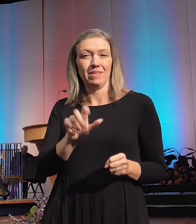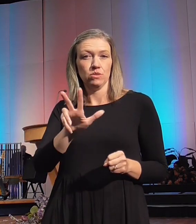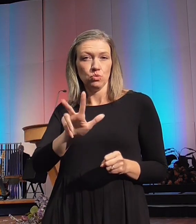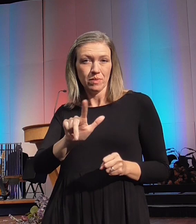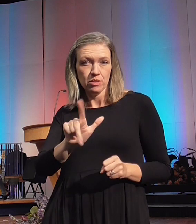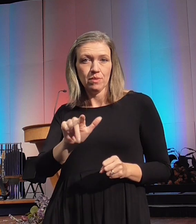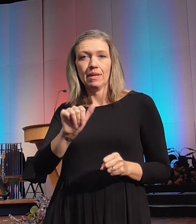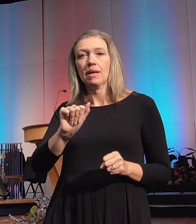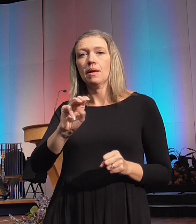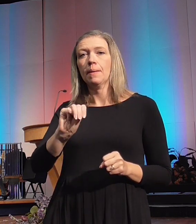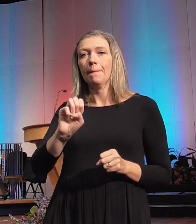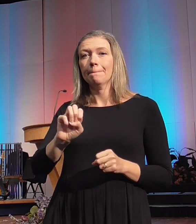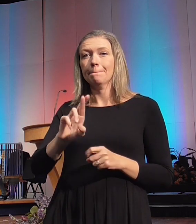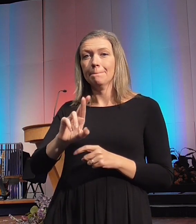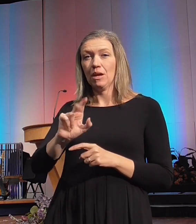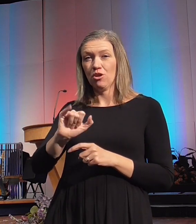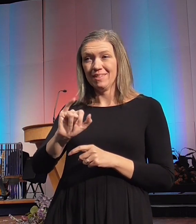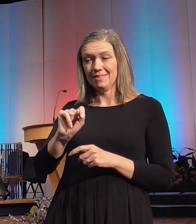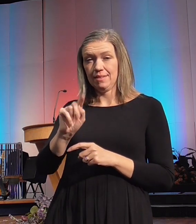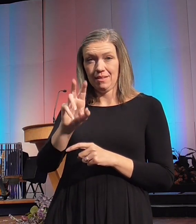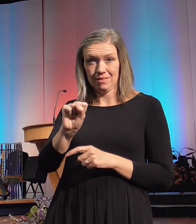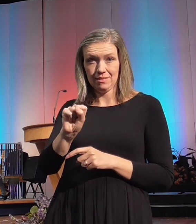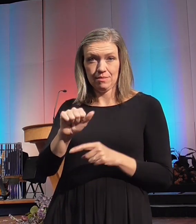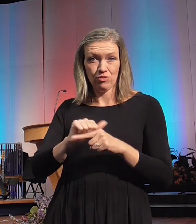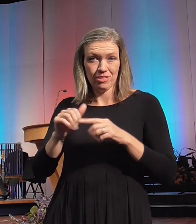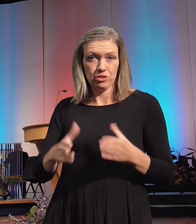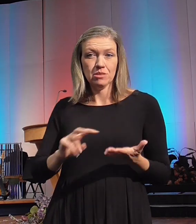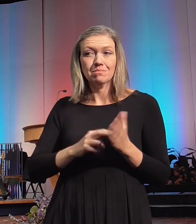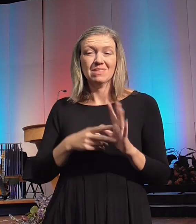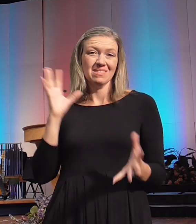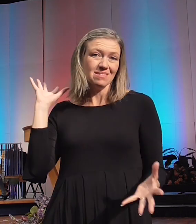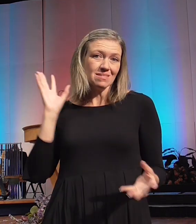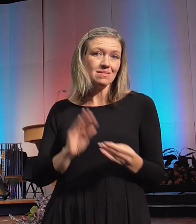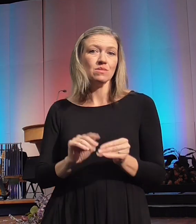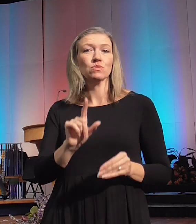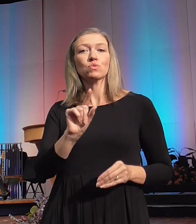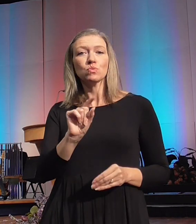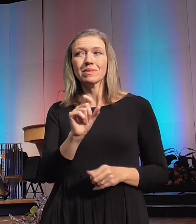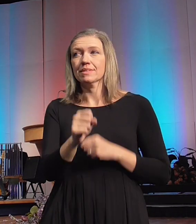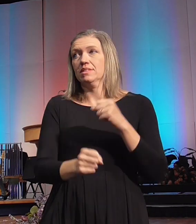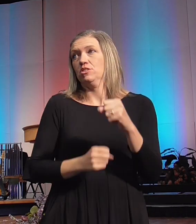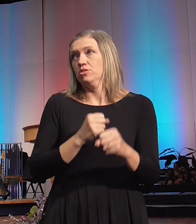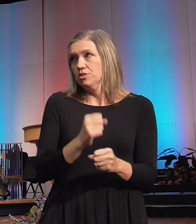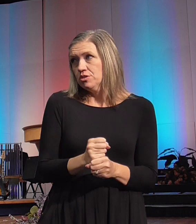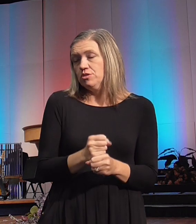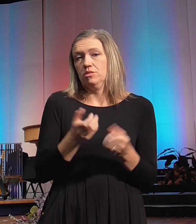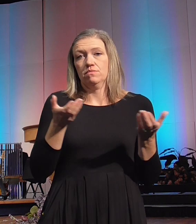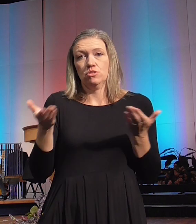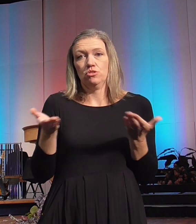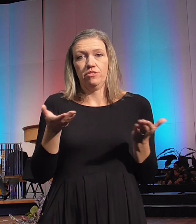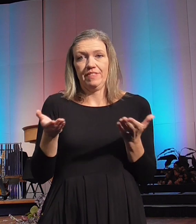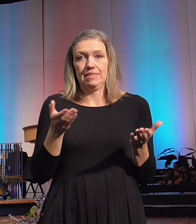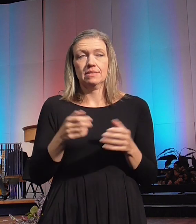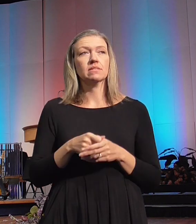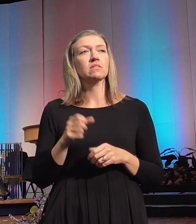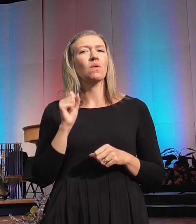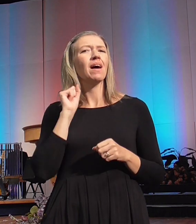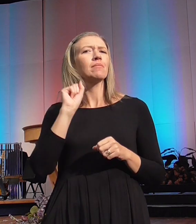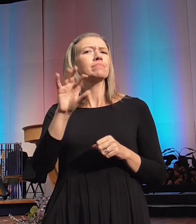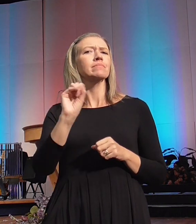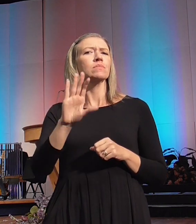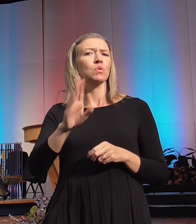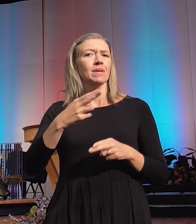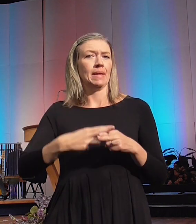Emeritus Practitioners. What that means is 20 years of service. 20 years of service. So as I call your names, would you